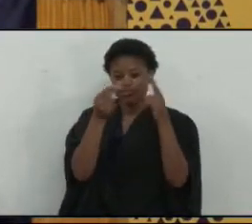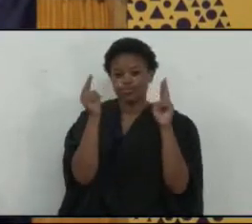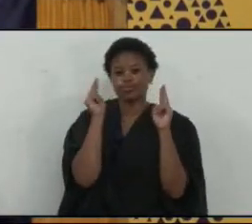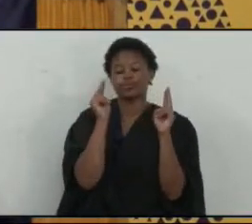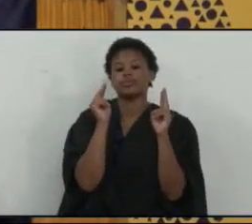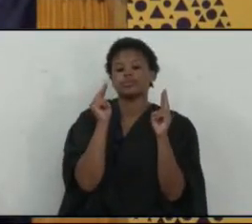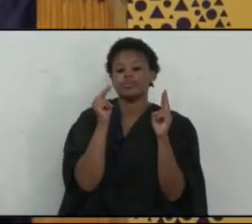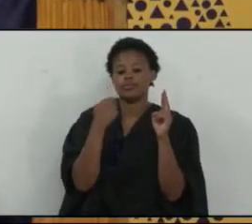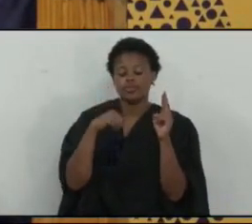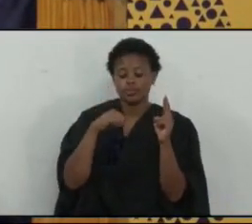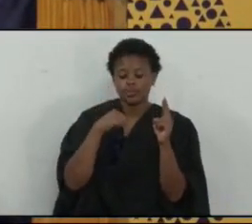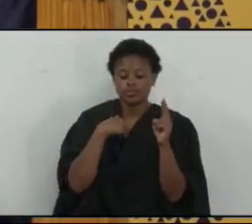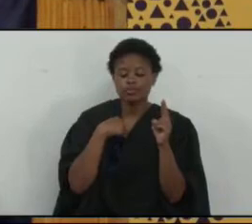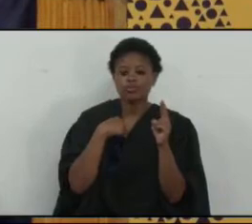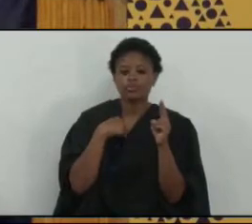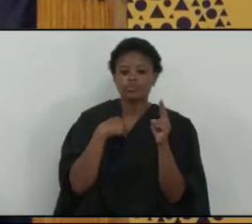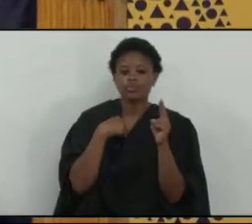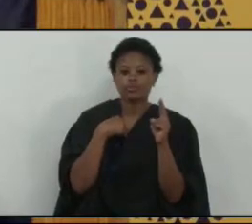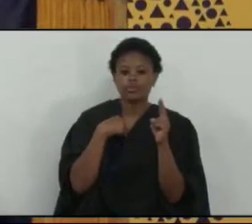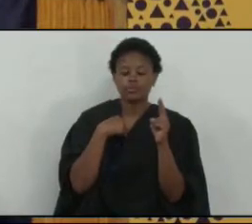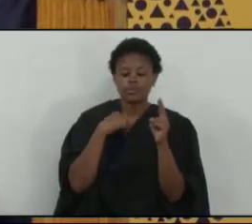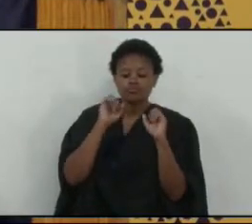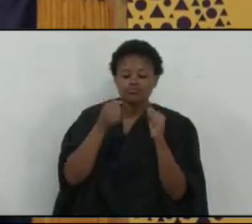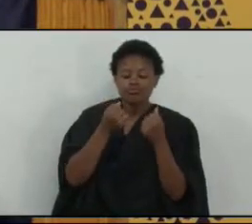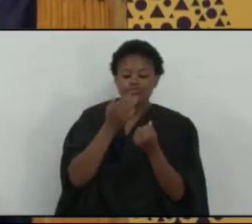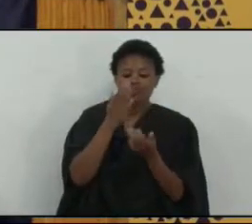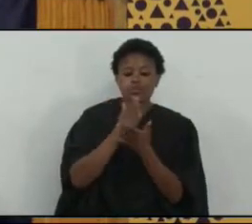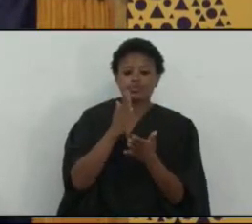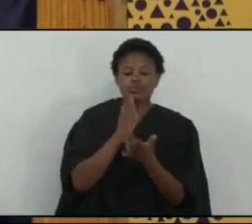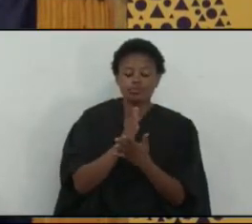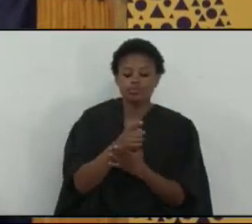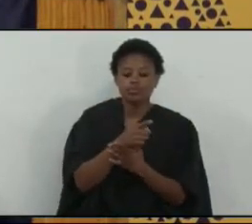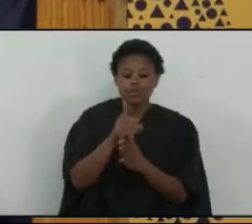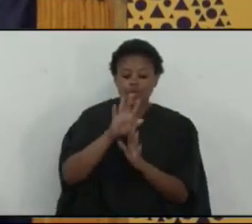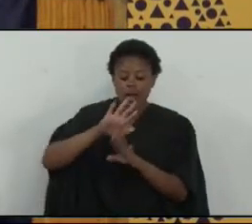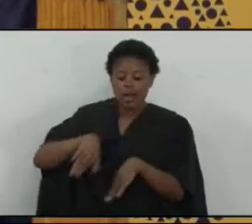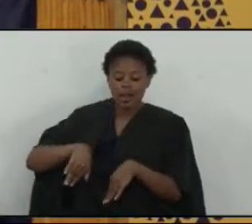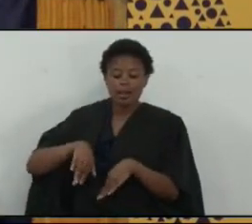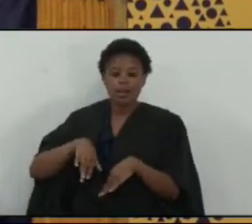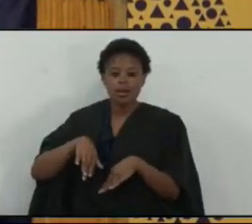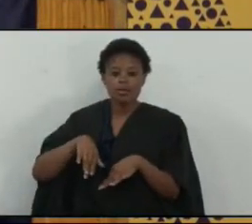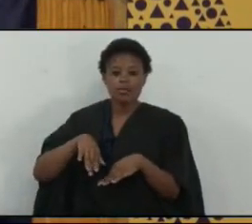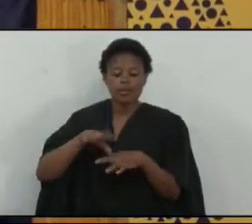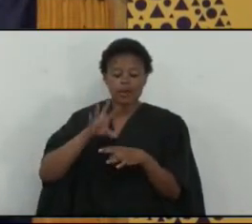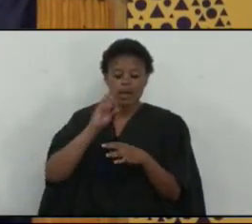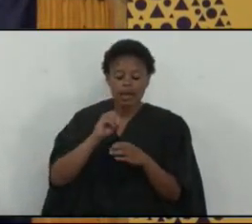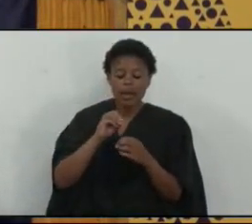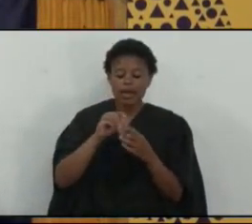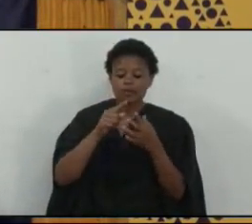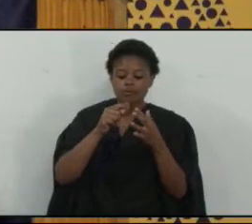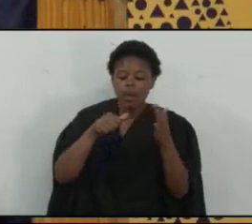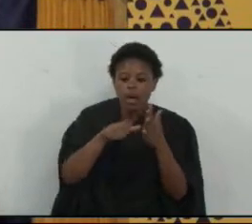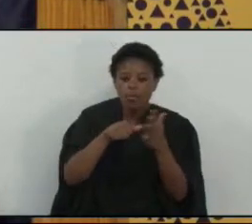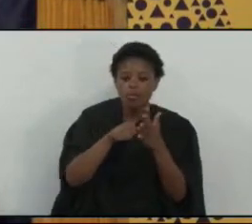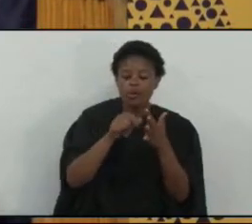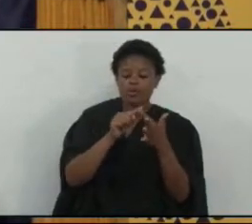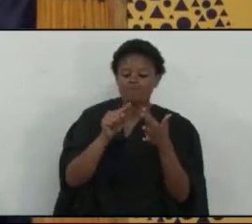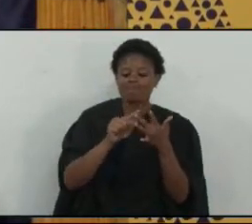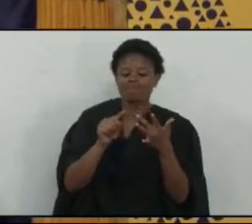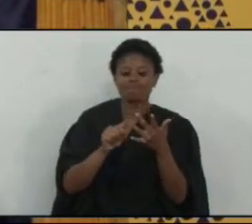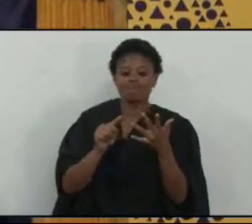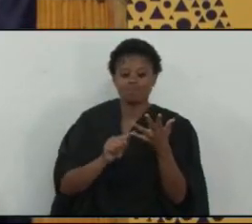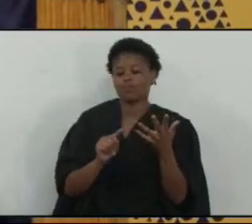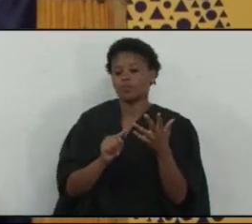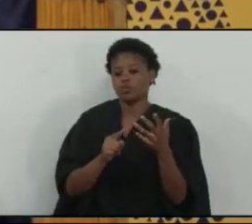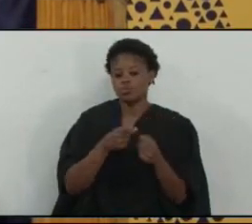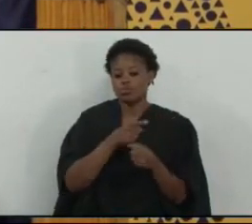University, we've been at pains to ensure that you leave here with certain attributes. Over and